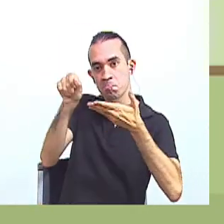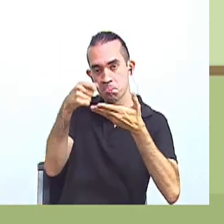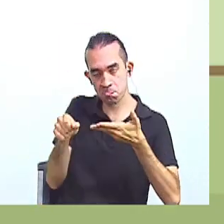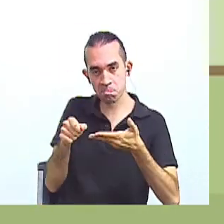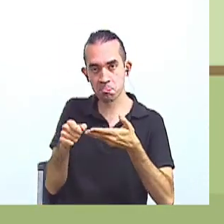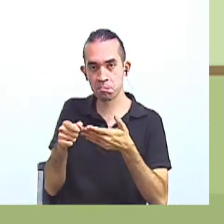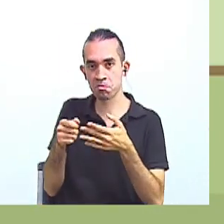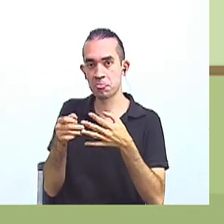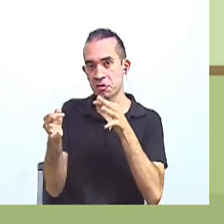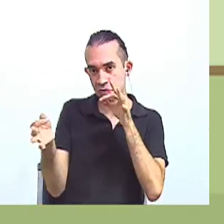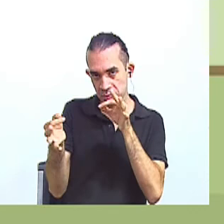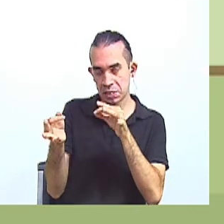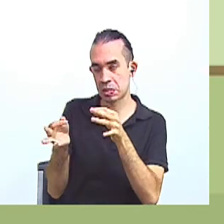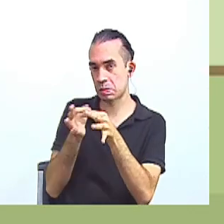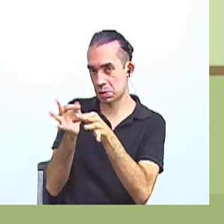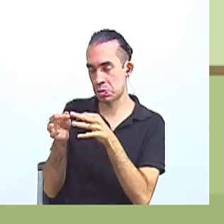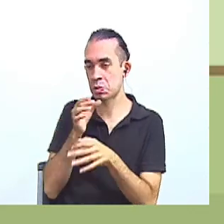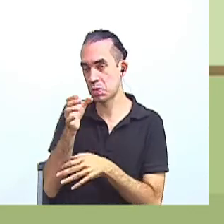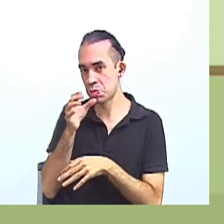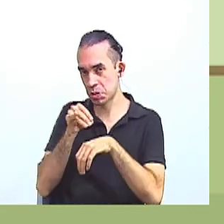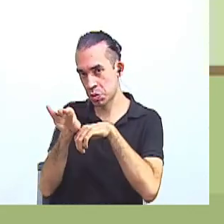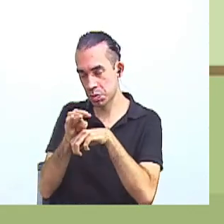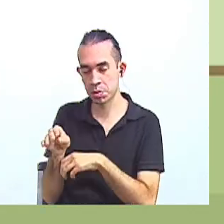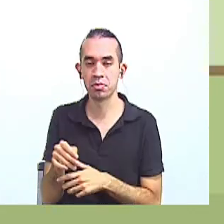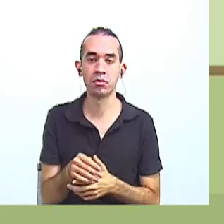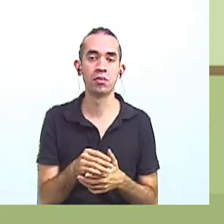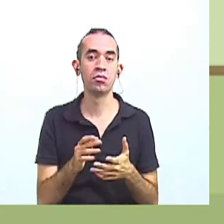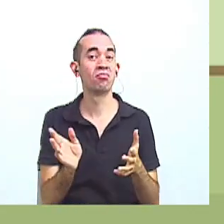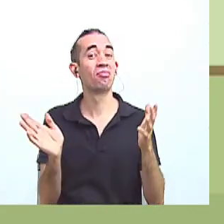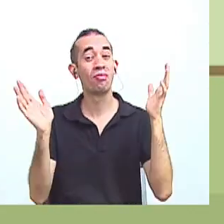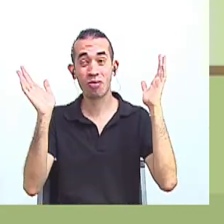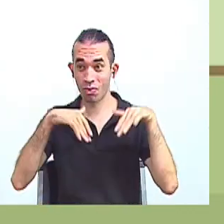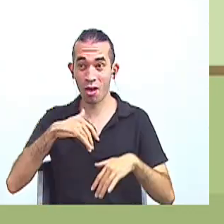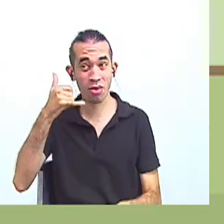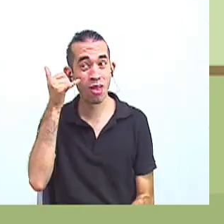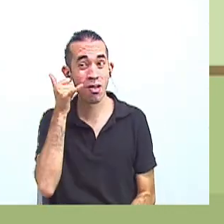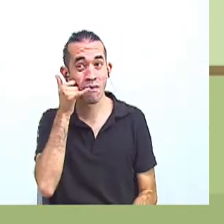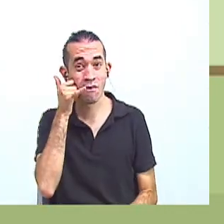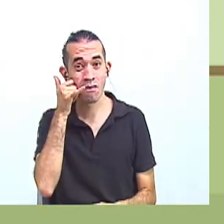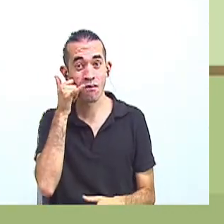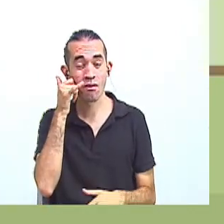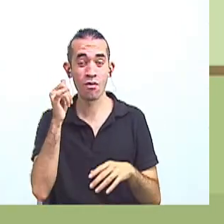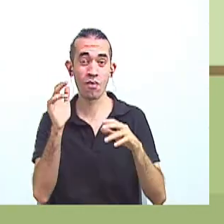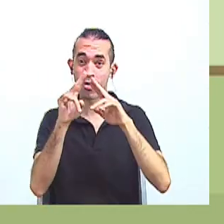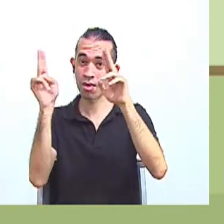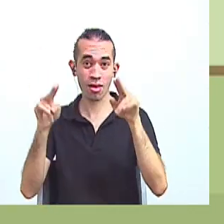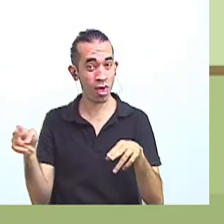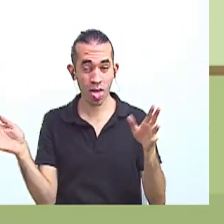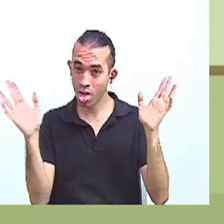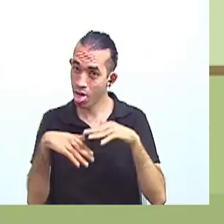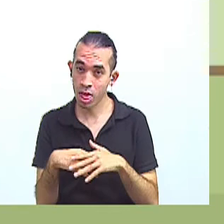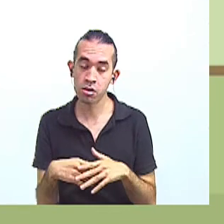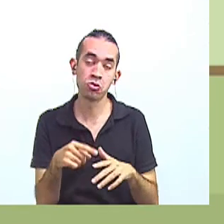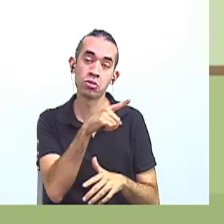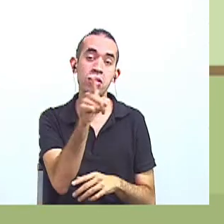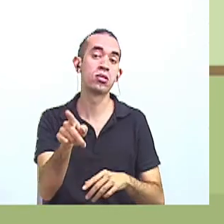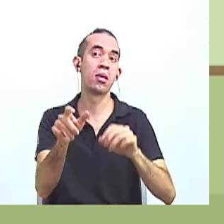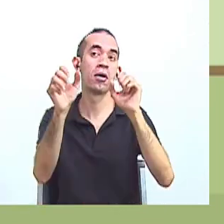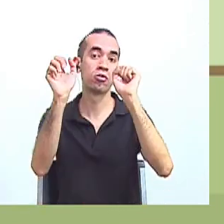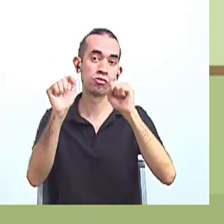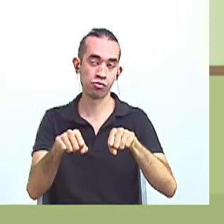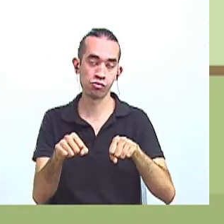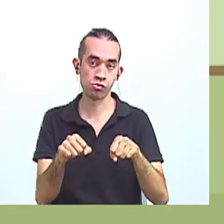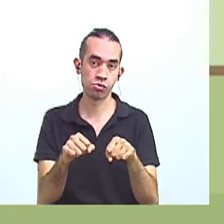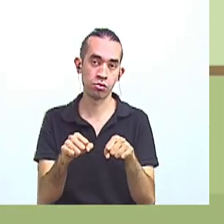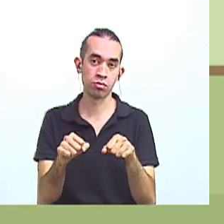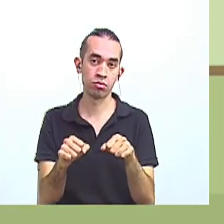feedback. If you don't have a cell phone or you don't have internet connection, you only have the cell phone, you can actually look at